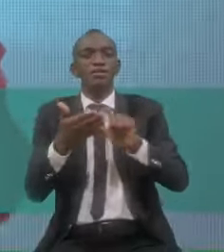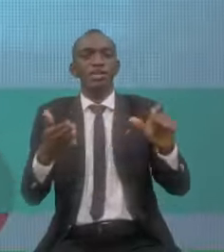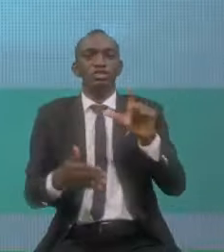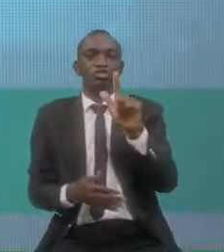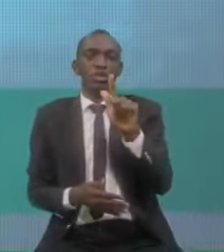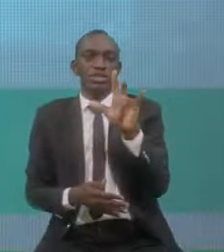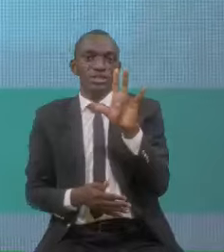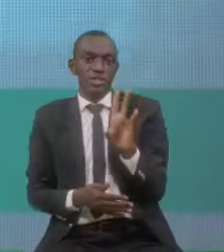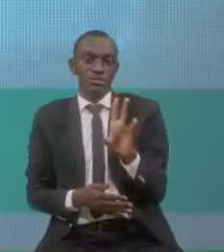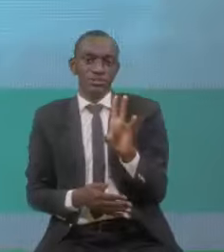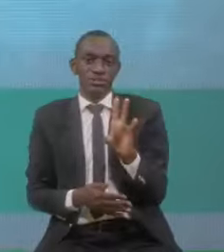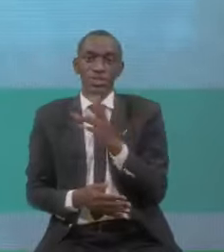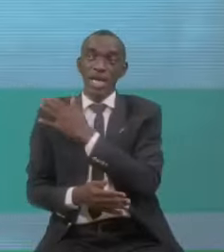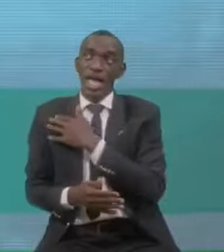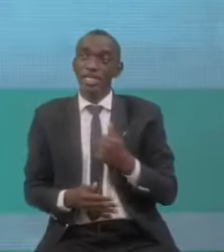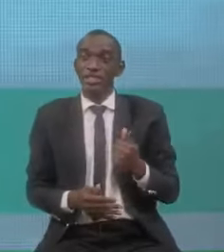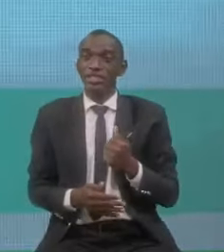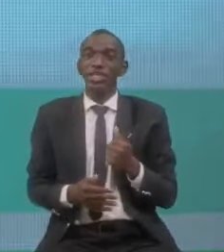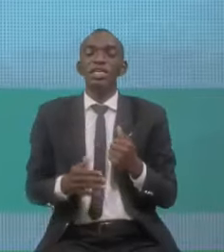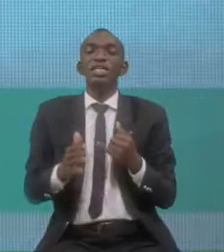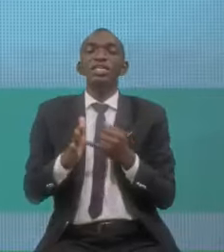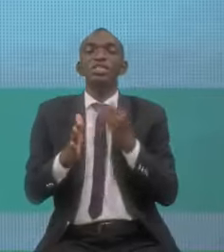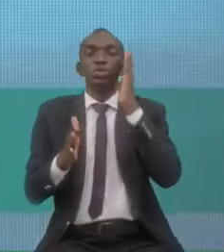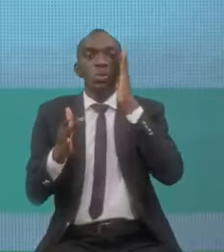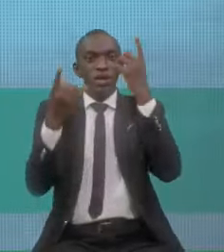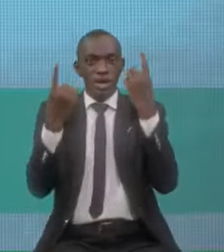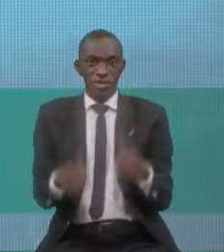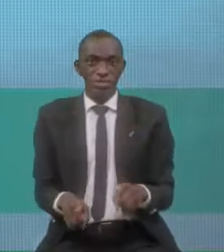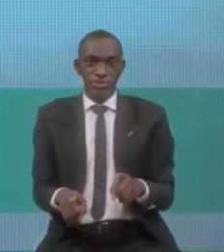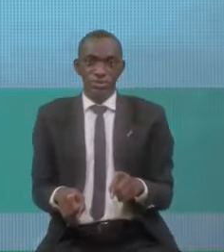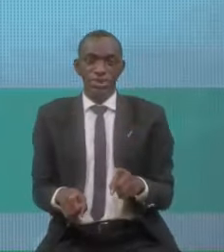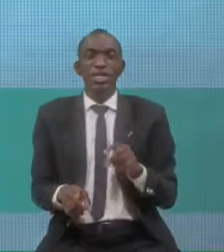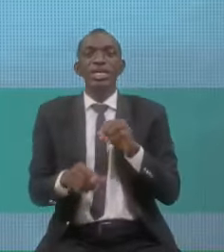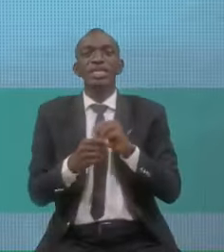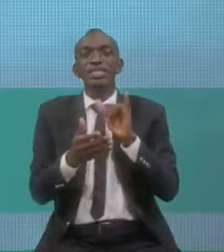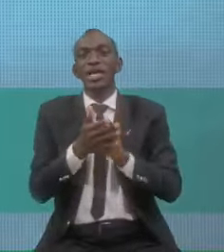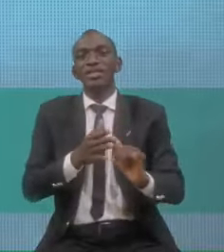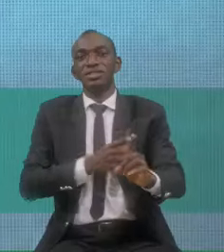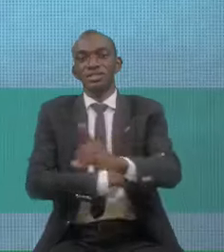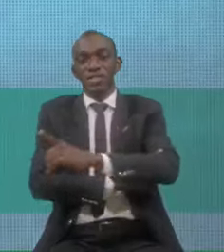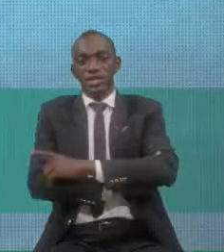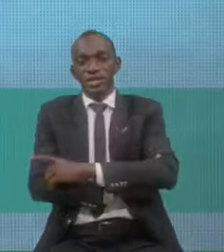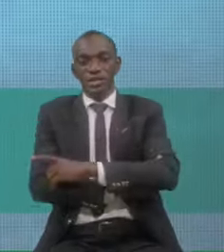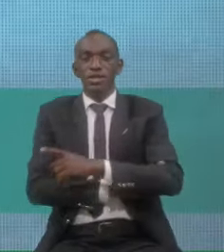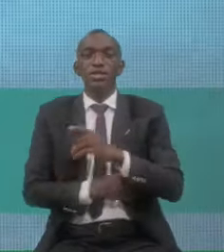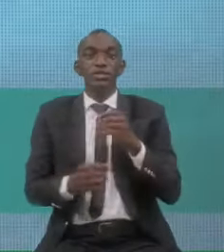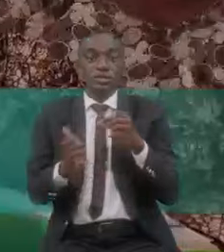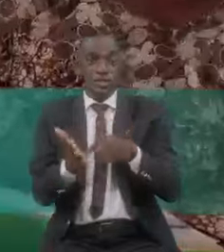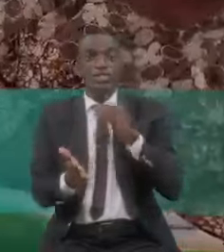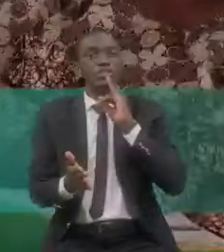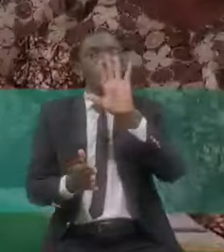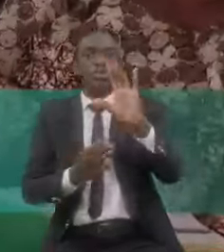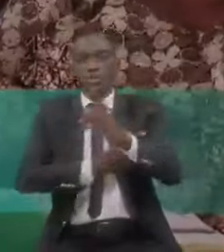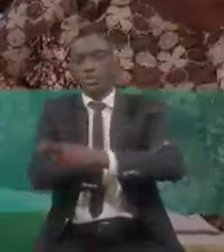and it shall come to pass in that day. And this is your day.